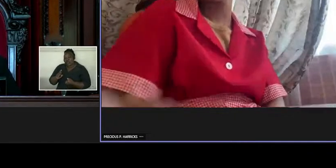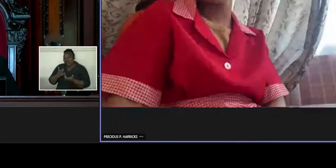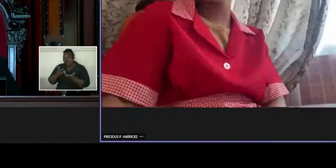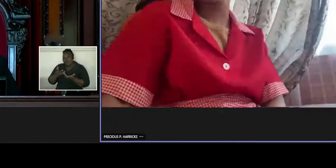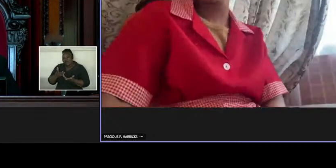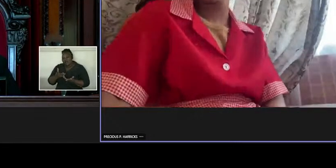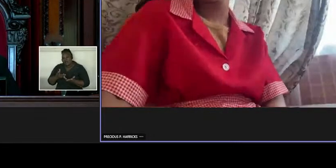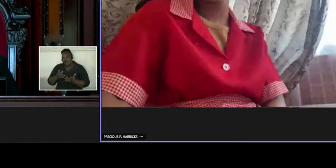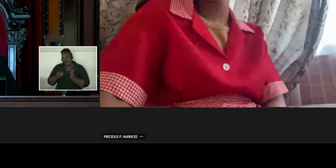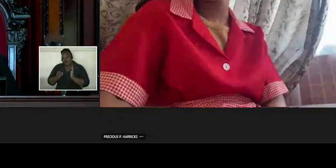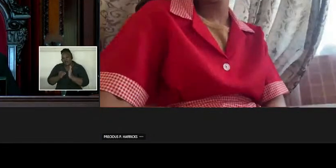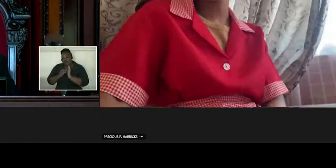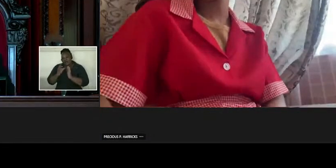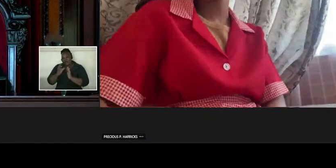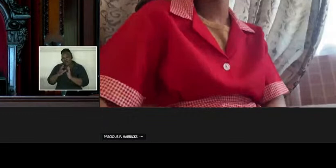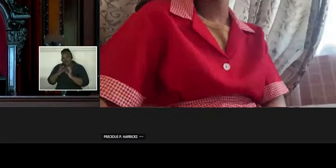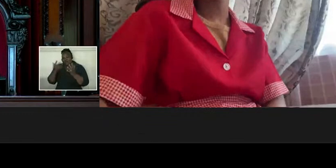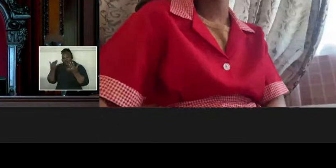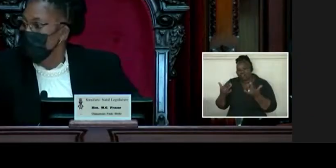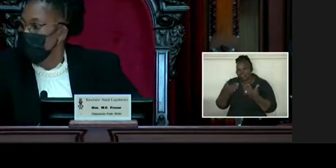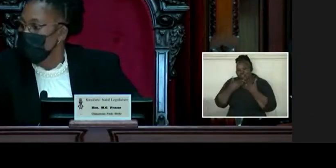the budgets thank you